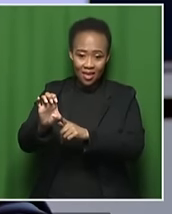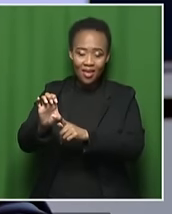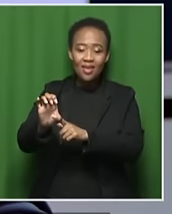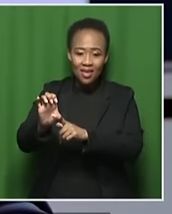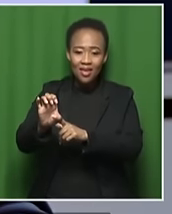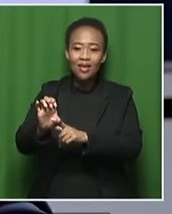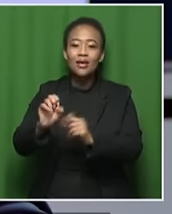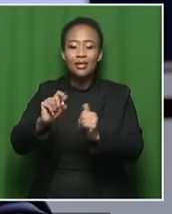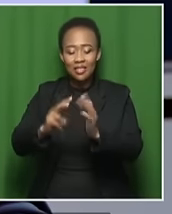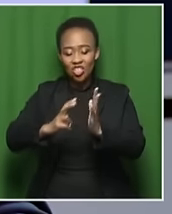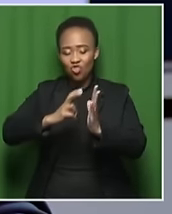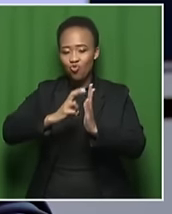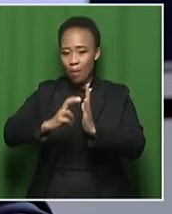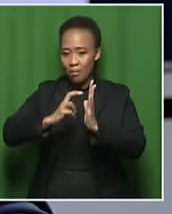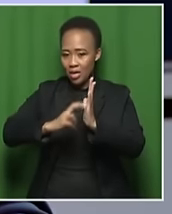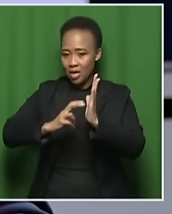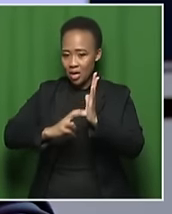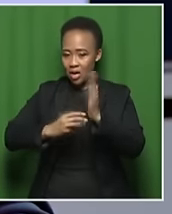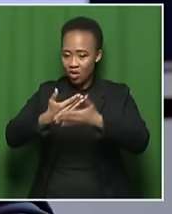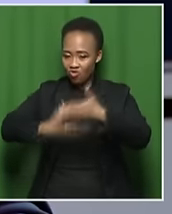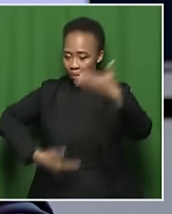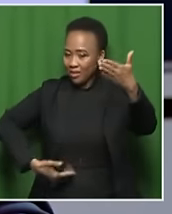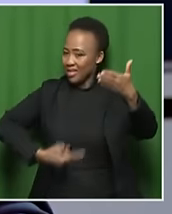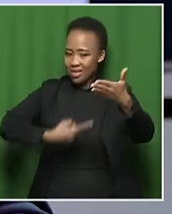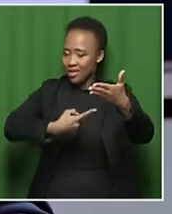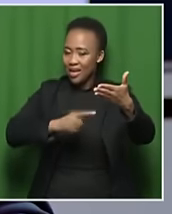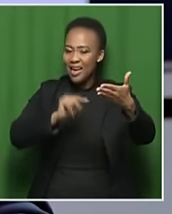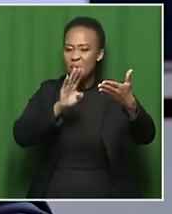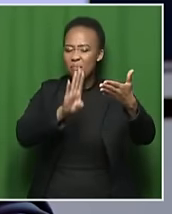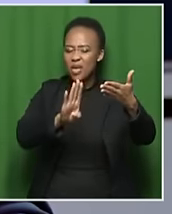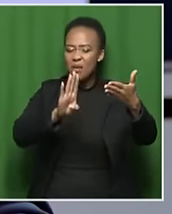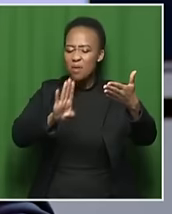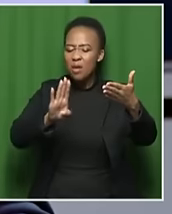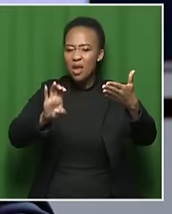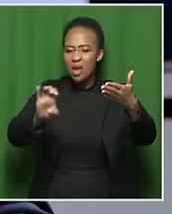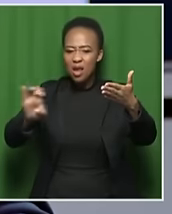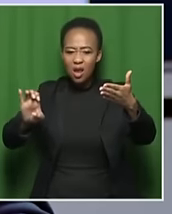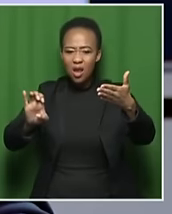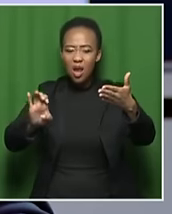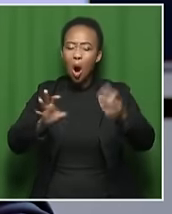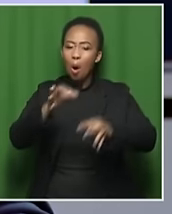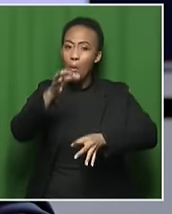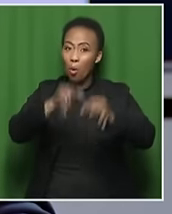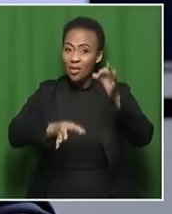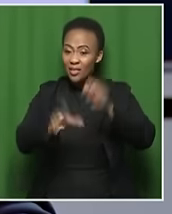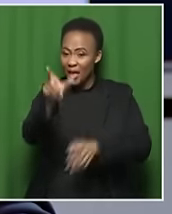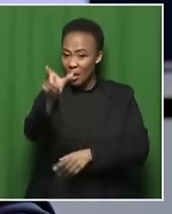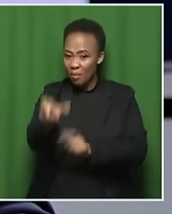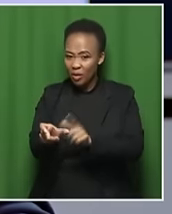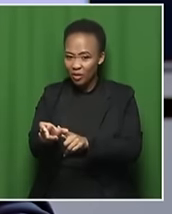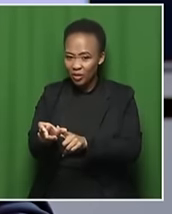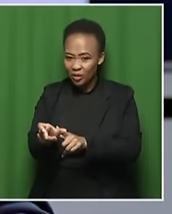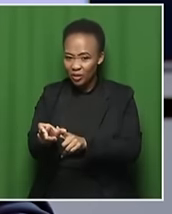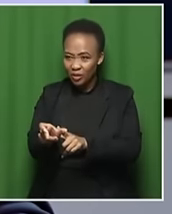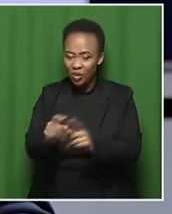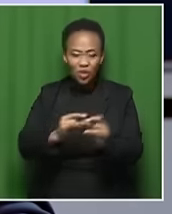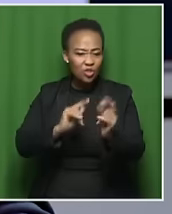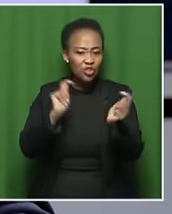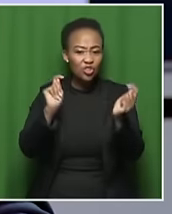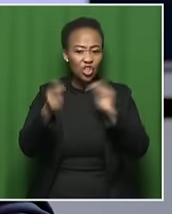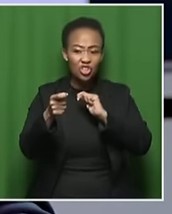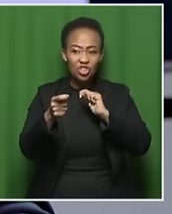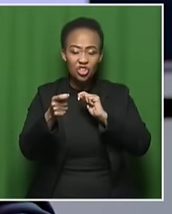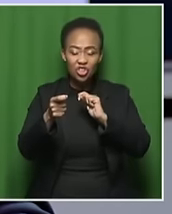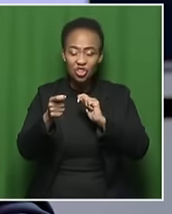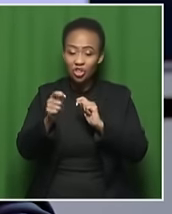or precept, and it cannot be changed by political whim. Political whim. Every